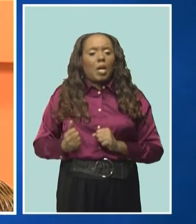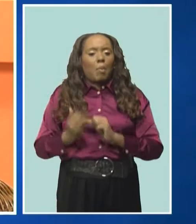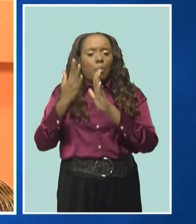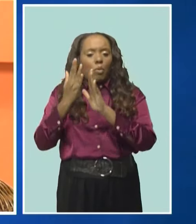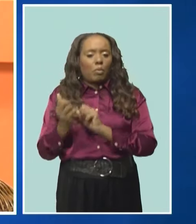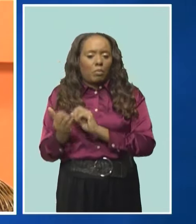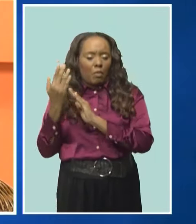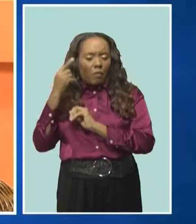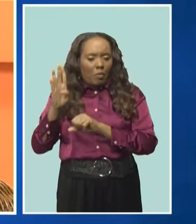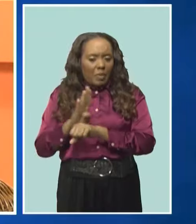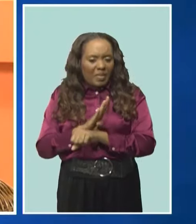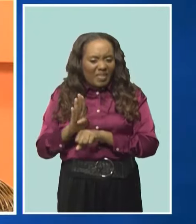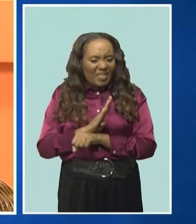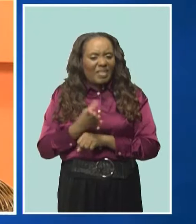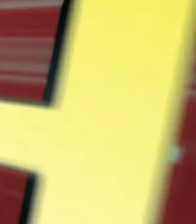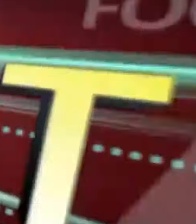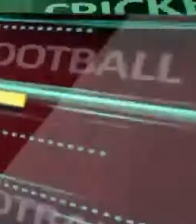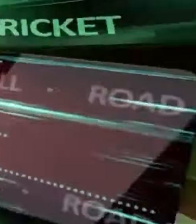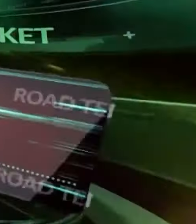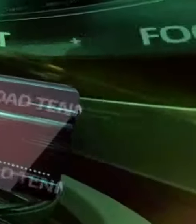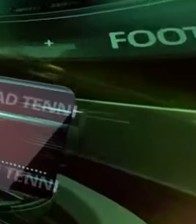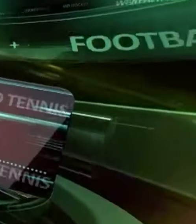to critically respond to.